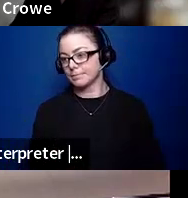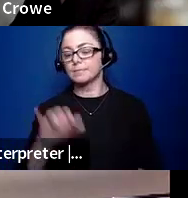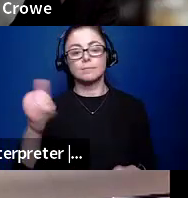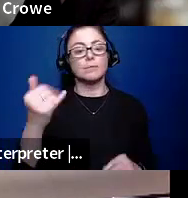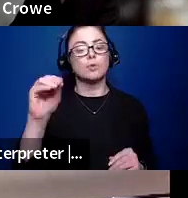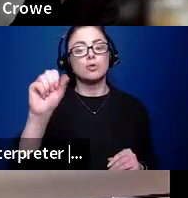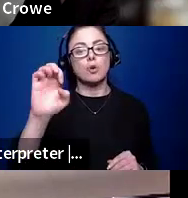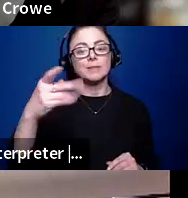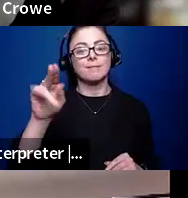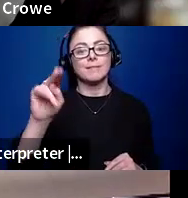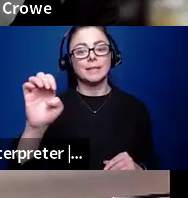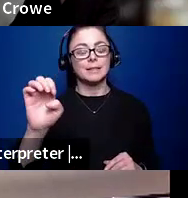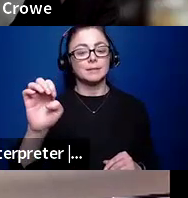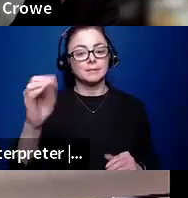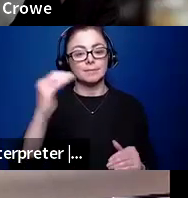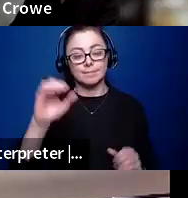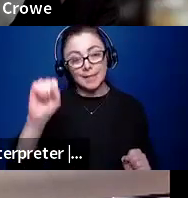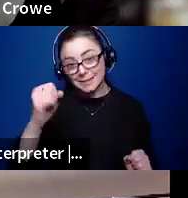Yes, hi, hello.